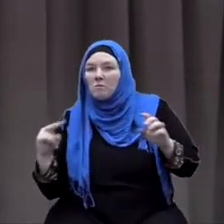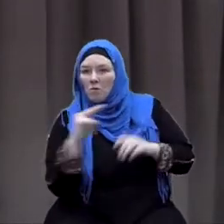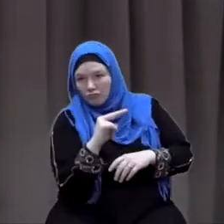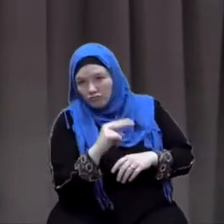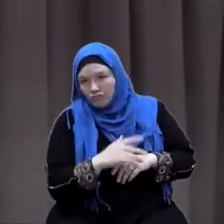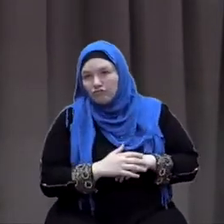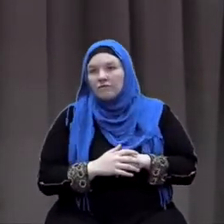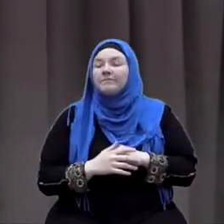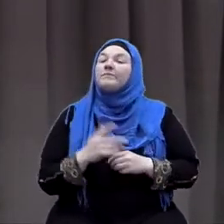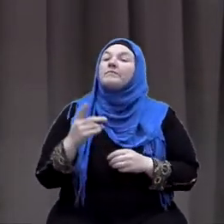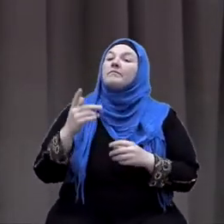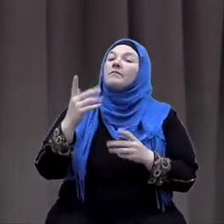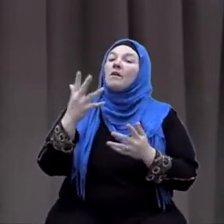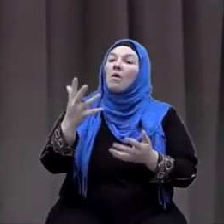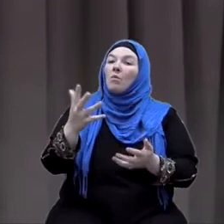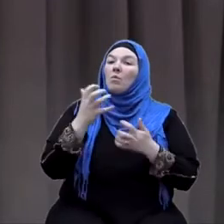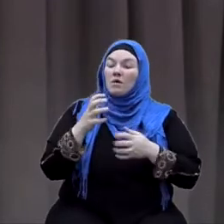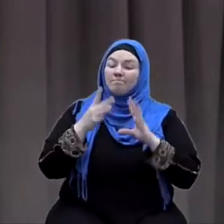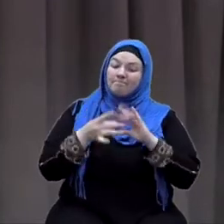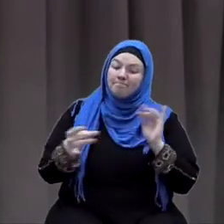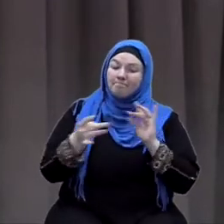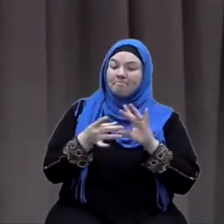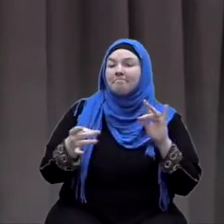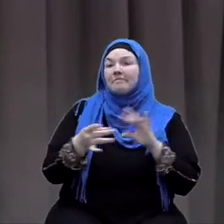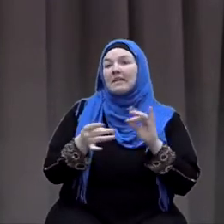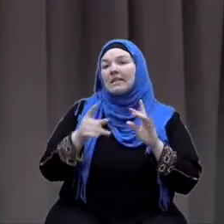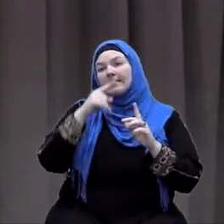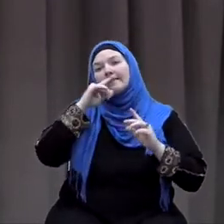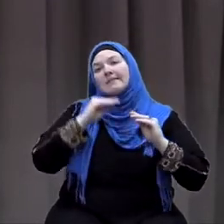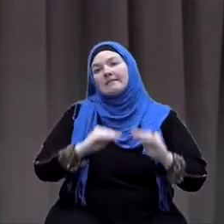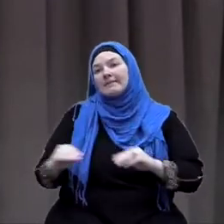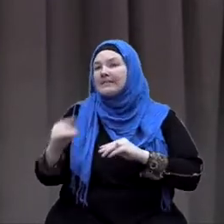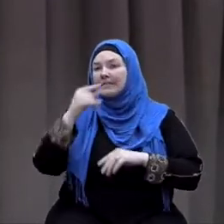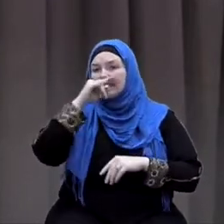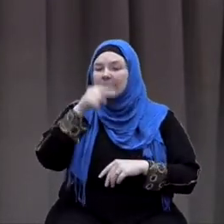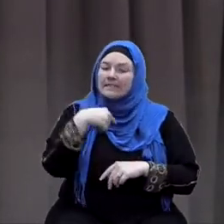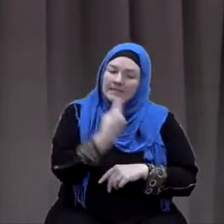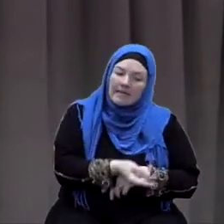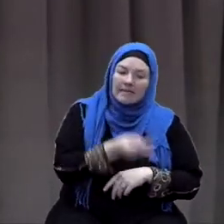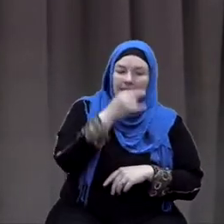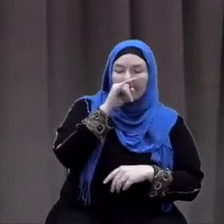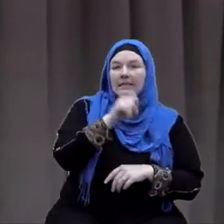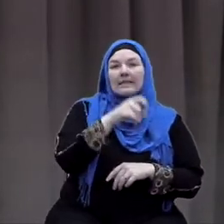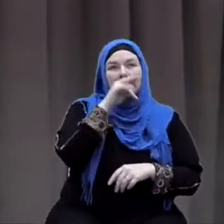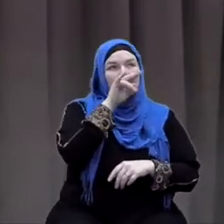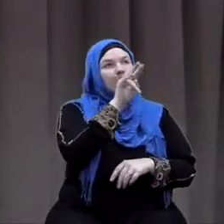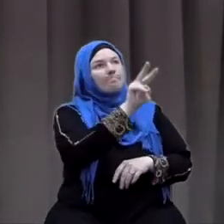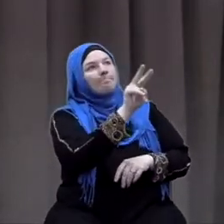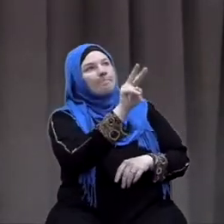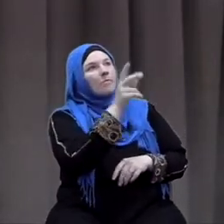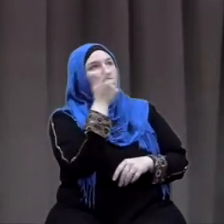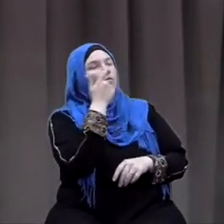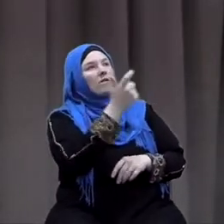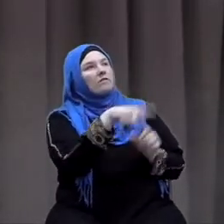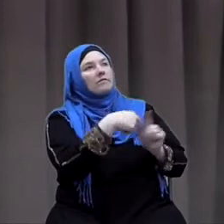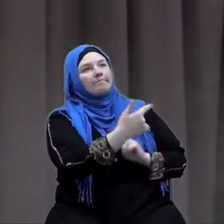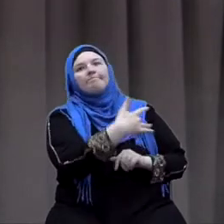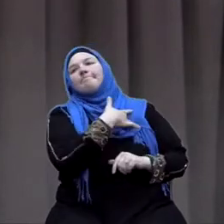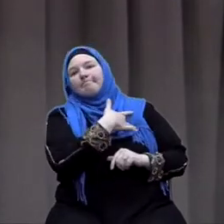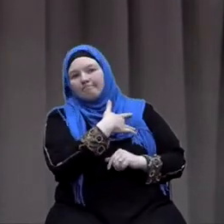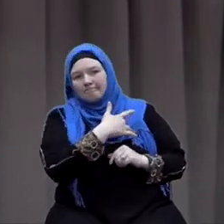message will find resonance with their hearts, minds, and souls. Our